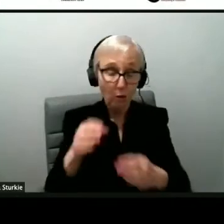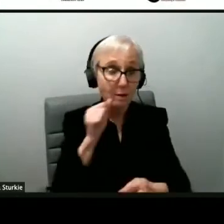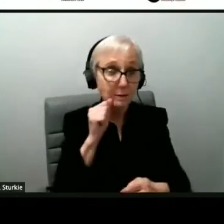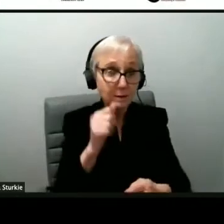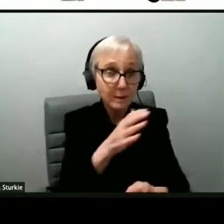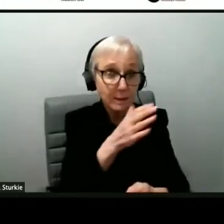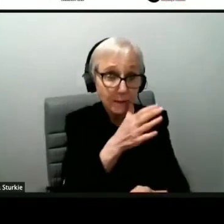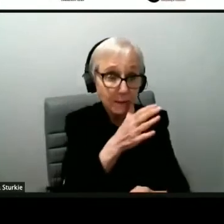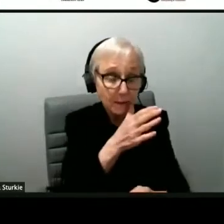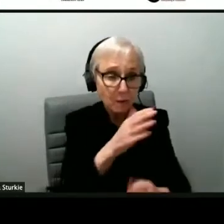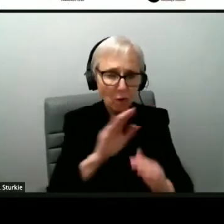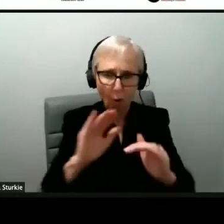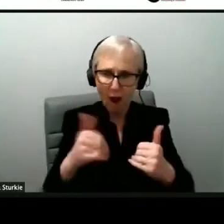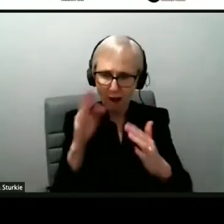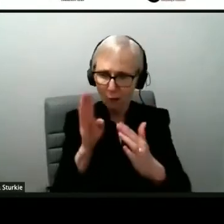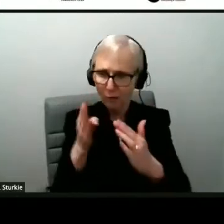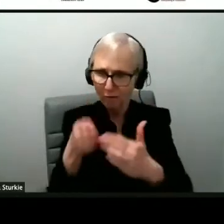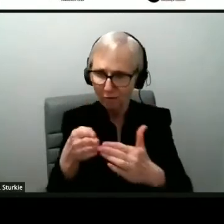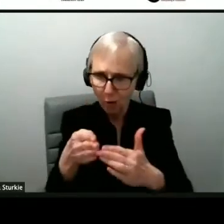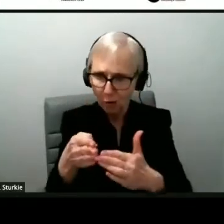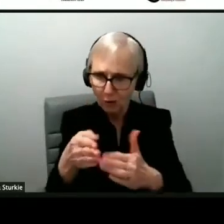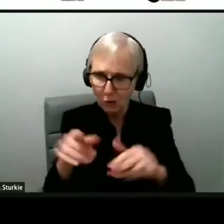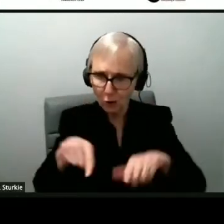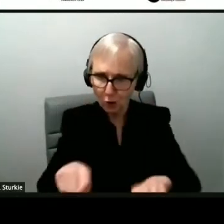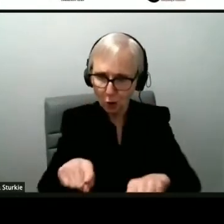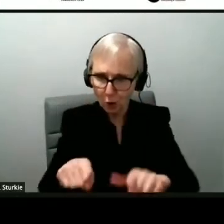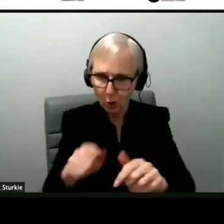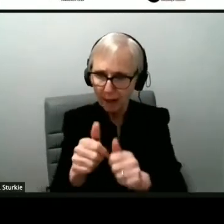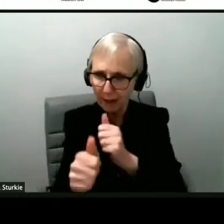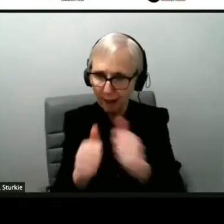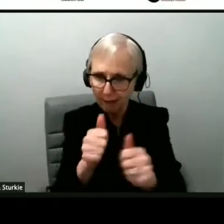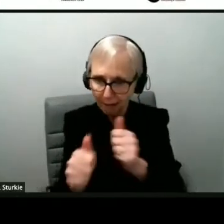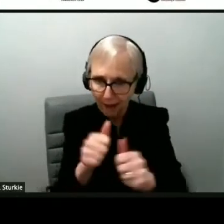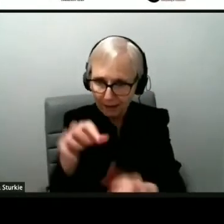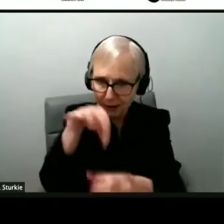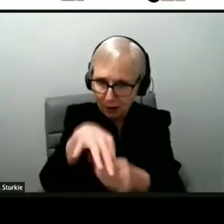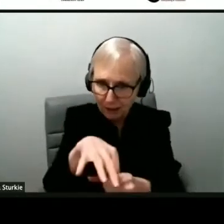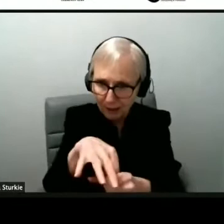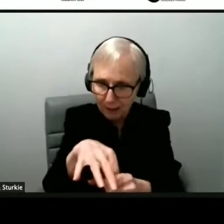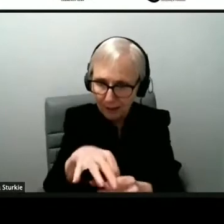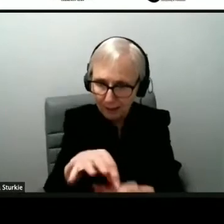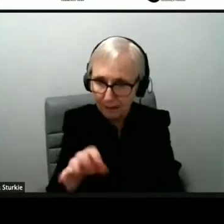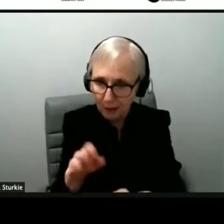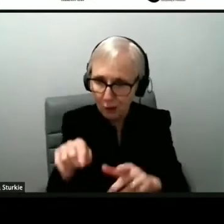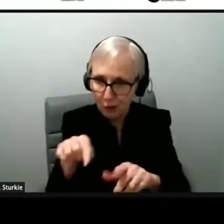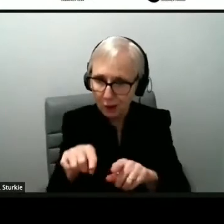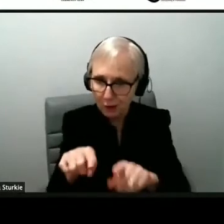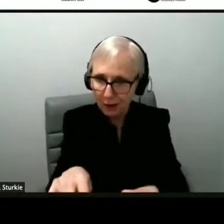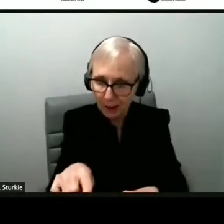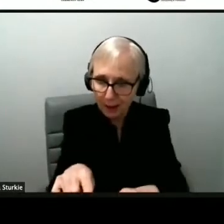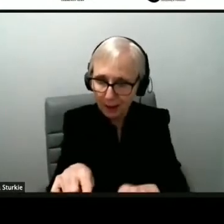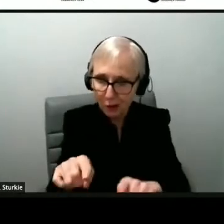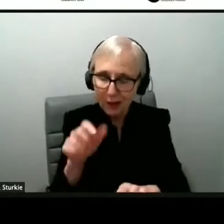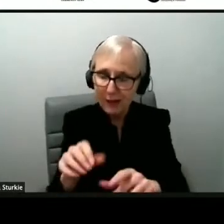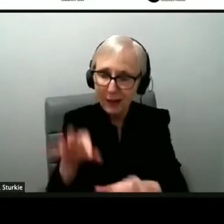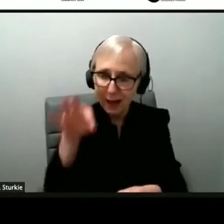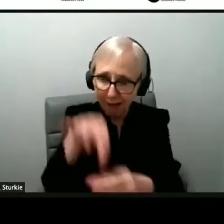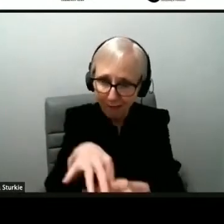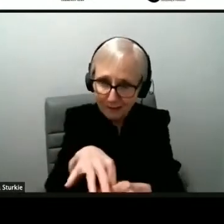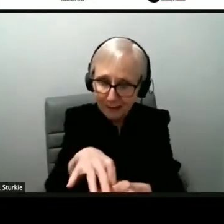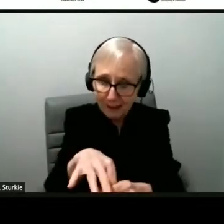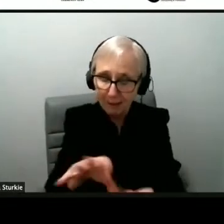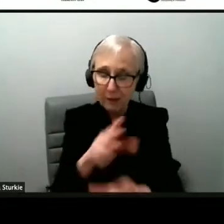how do we go from concentrating on the seniors during election time and then not talking to them for 2 years and then we're right